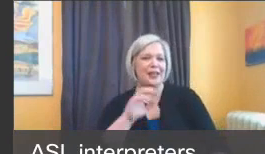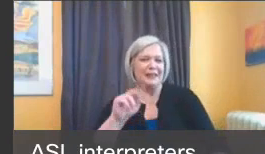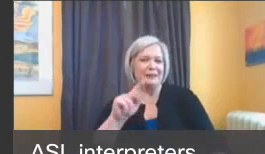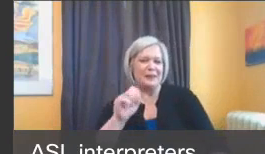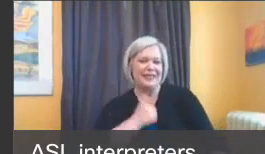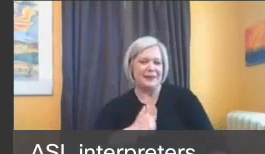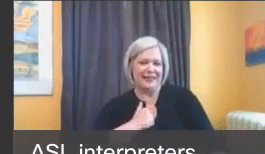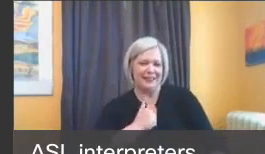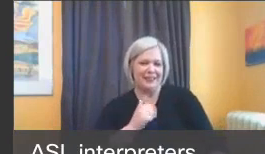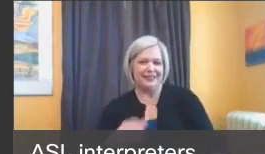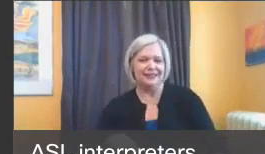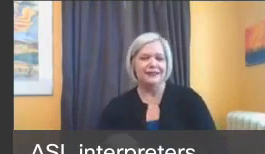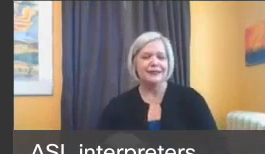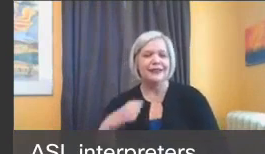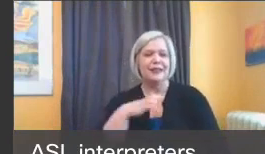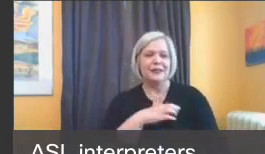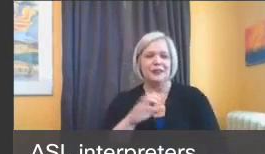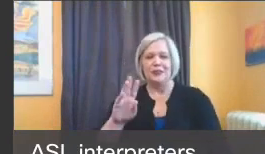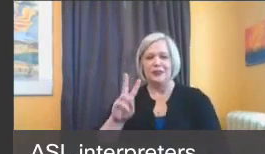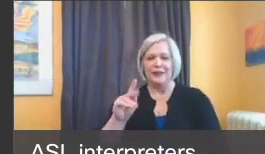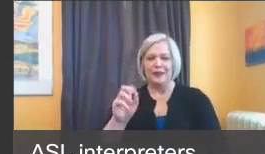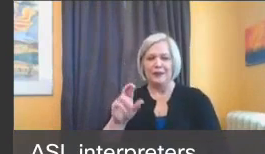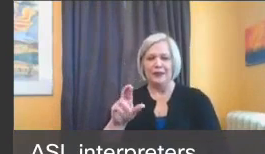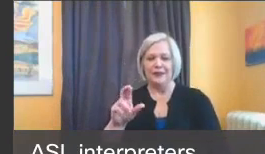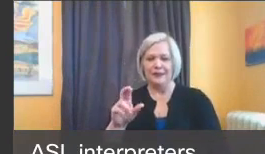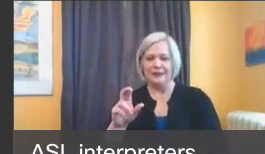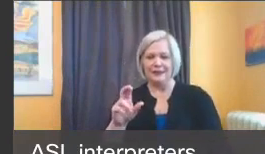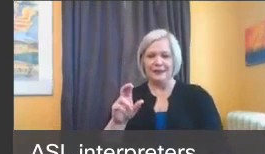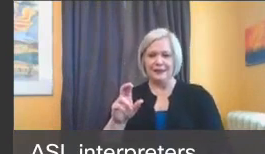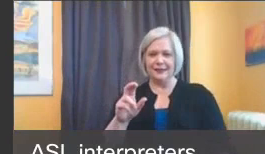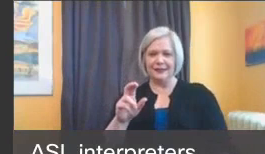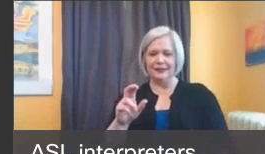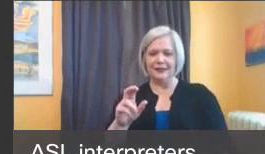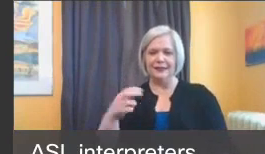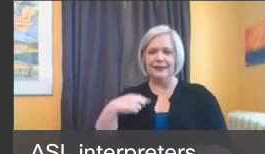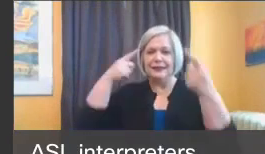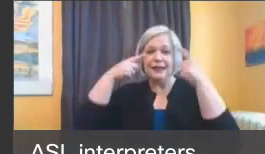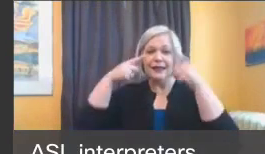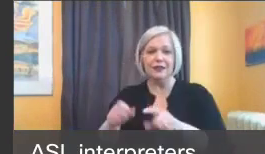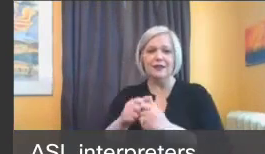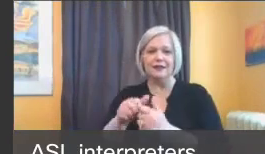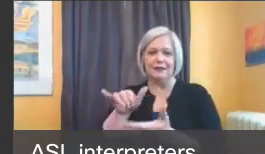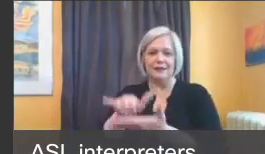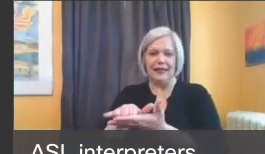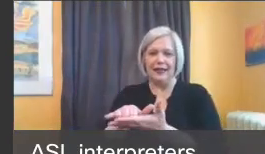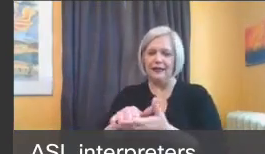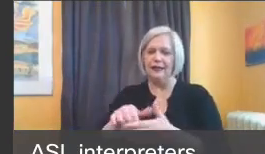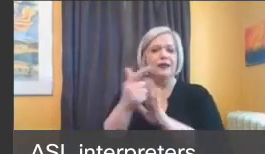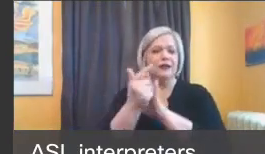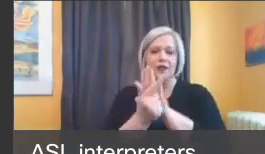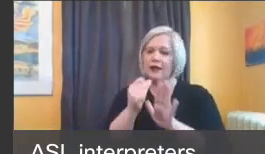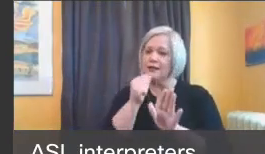Apologies, Commissioner Belmer. So I agree with Mr. Scott, but I would also point out that federal law doesn't require that